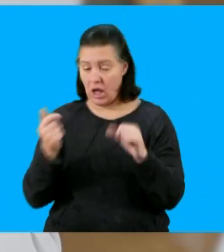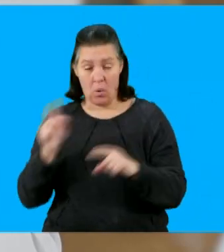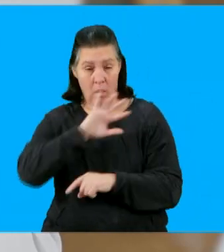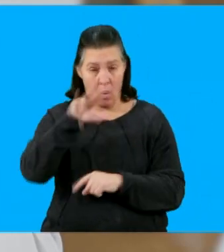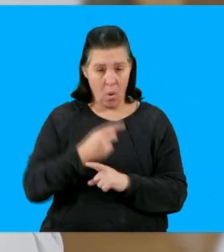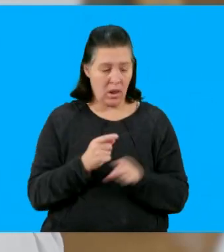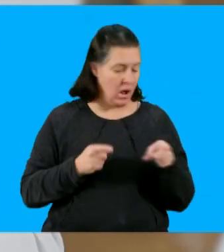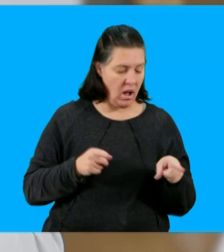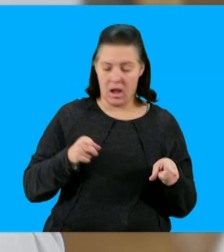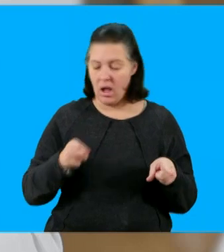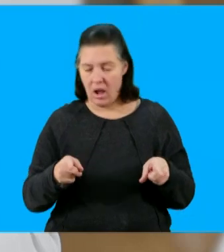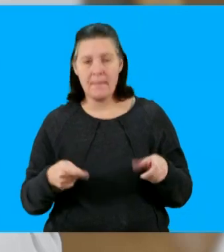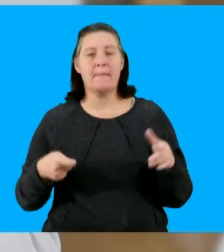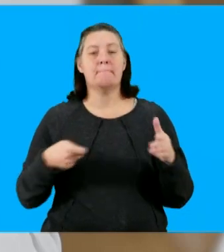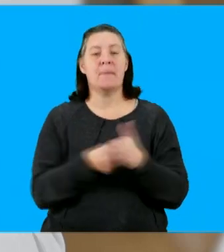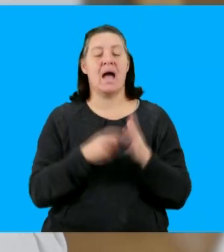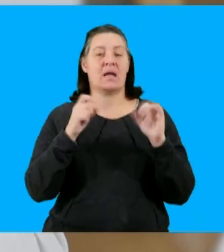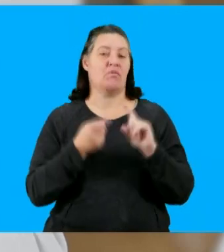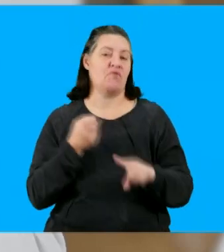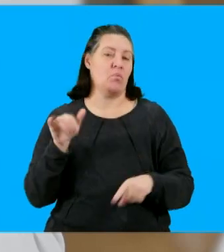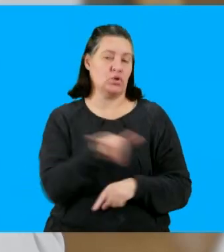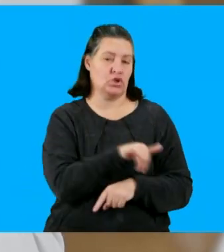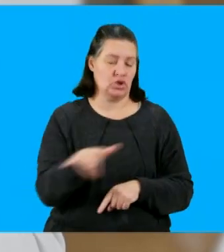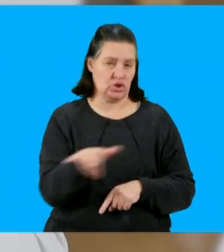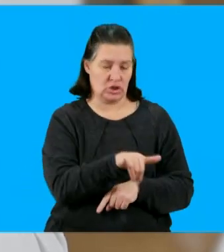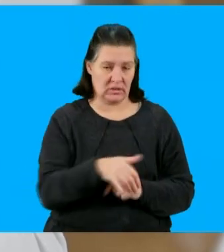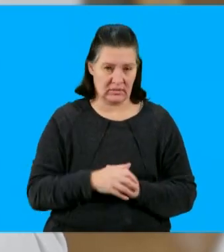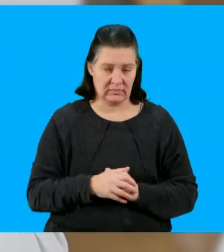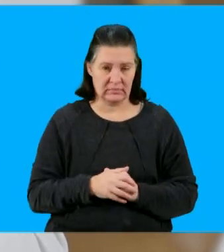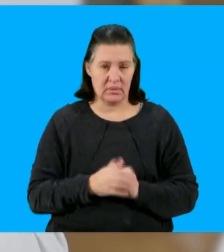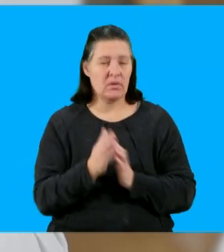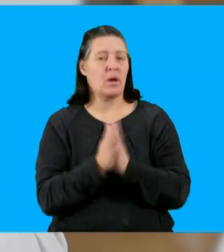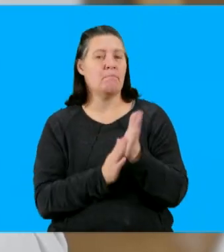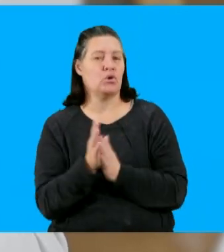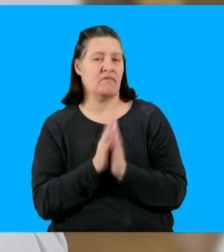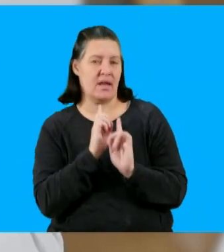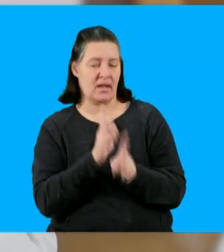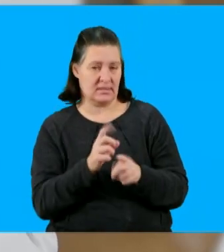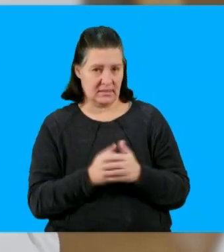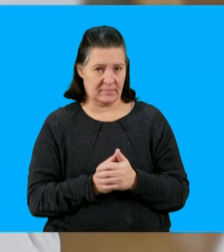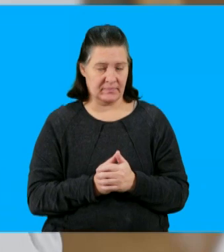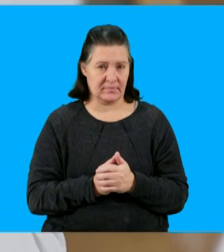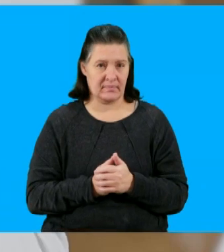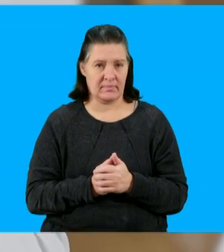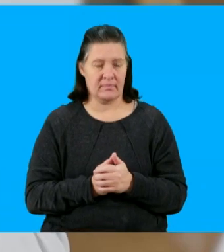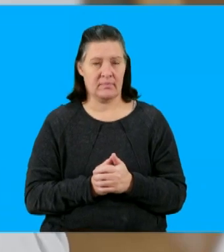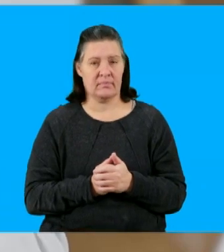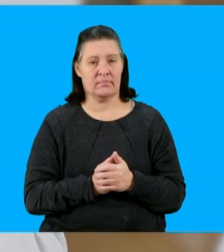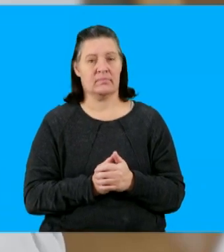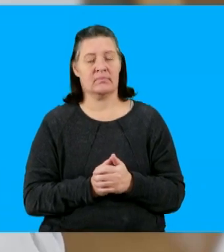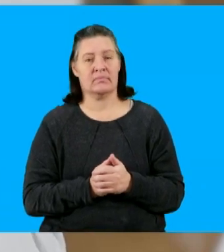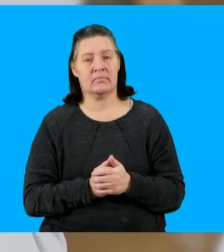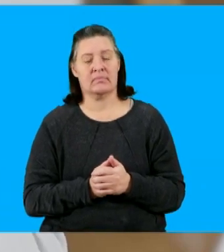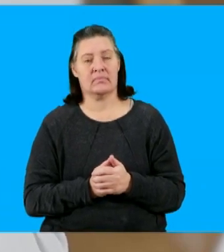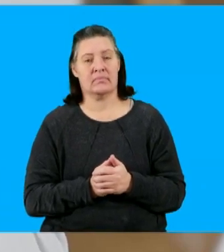calculations which store Samantha must buy this camera from, and now we have to motivate our answer. Okay, now let's do